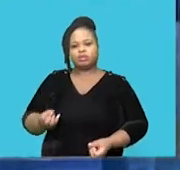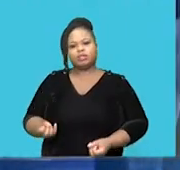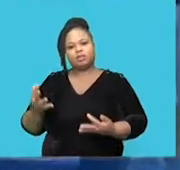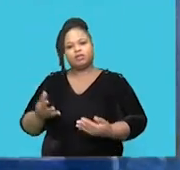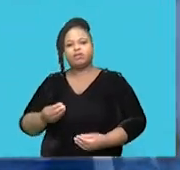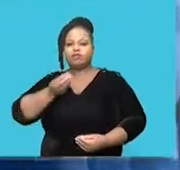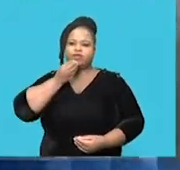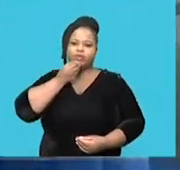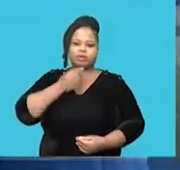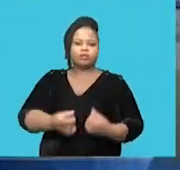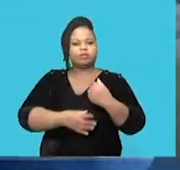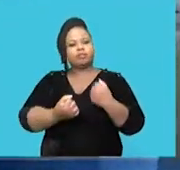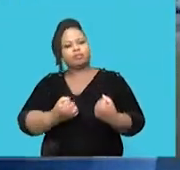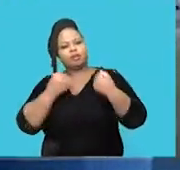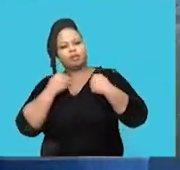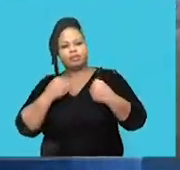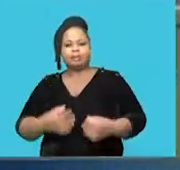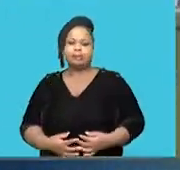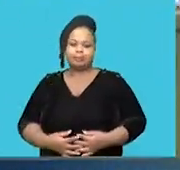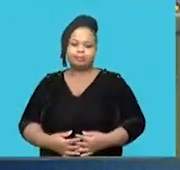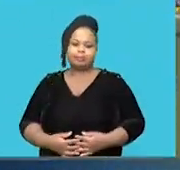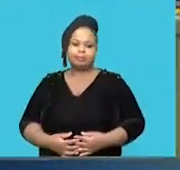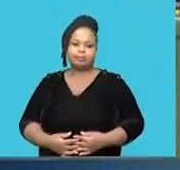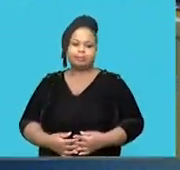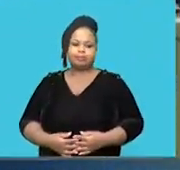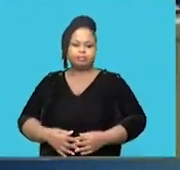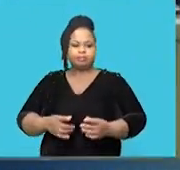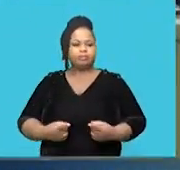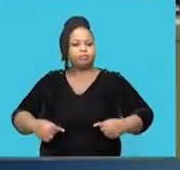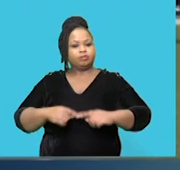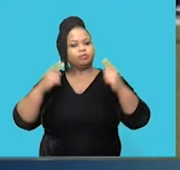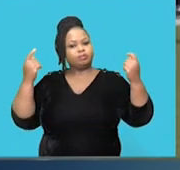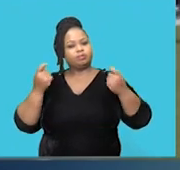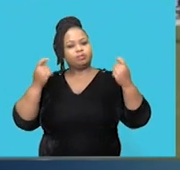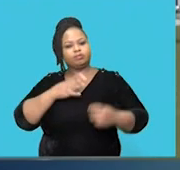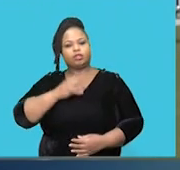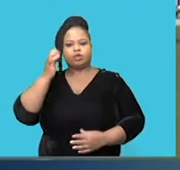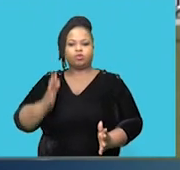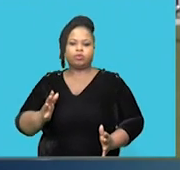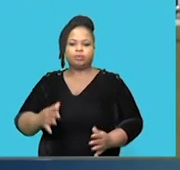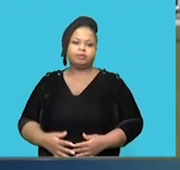ngokutya nengubo kwabo bazidinga nangakumbi. To commemorate the heroism of